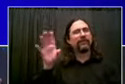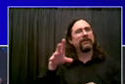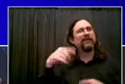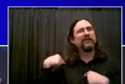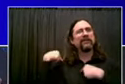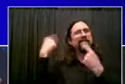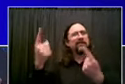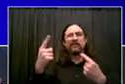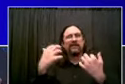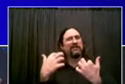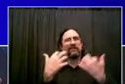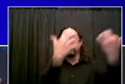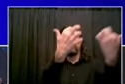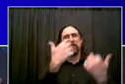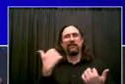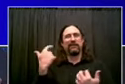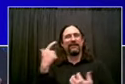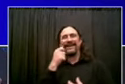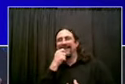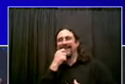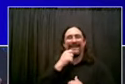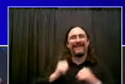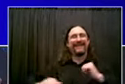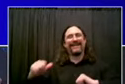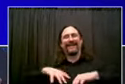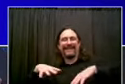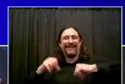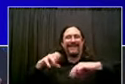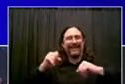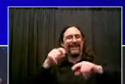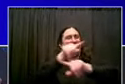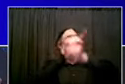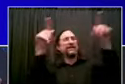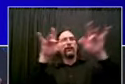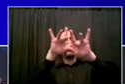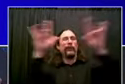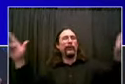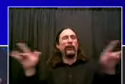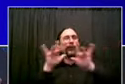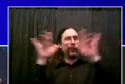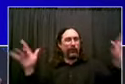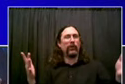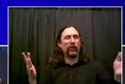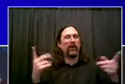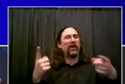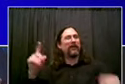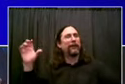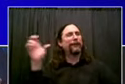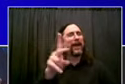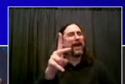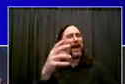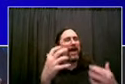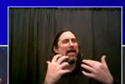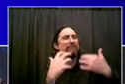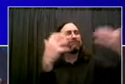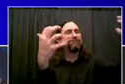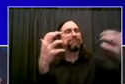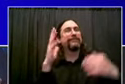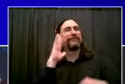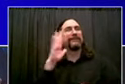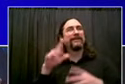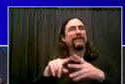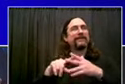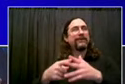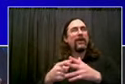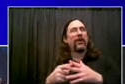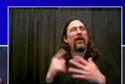of vaccinated folks enjoying one of the great comedians of our time. Everyone, this